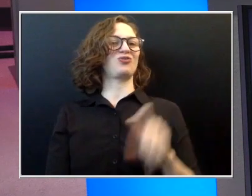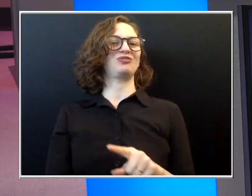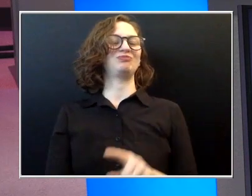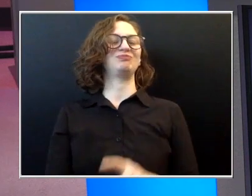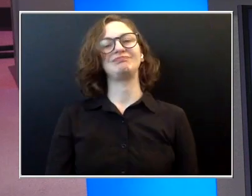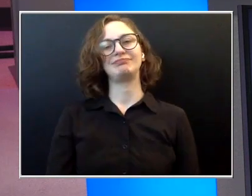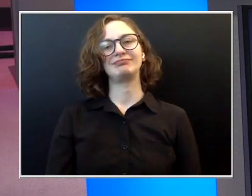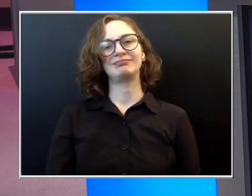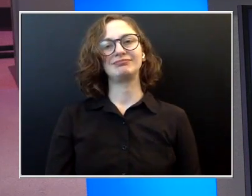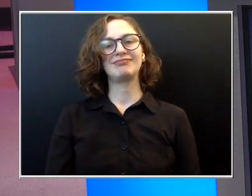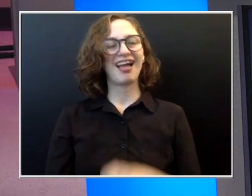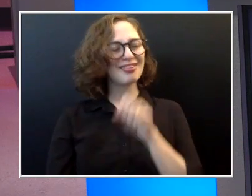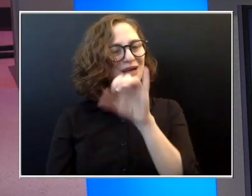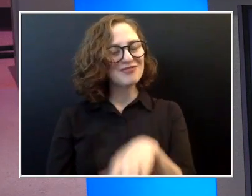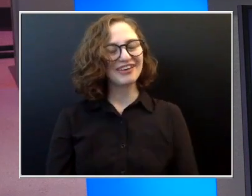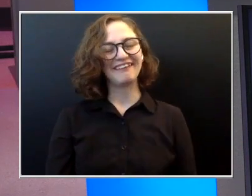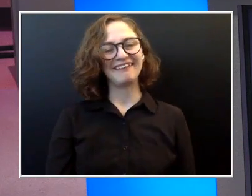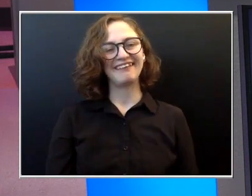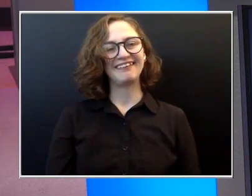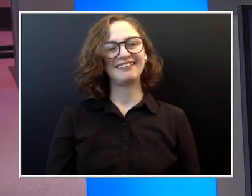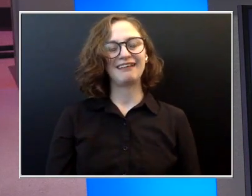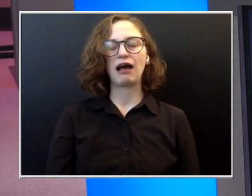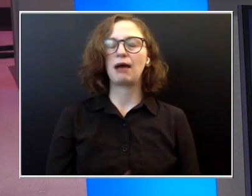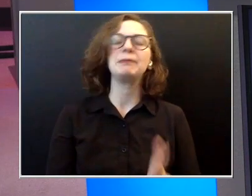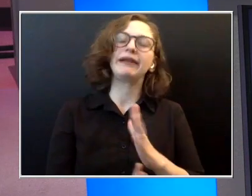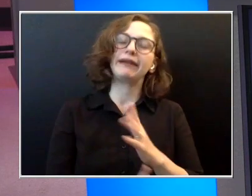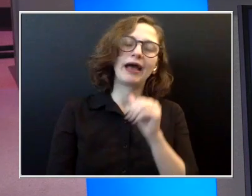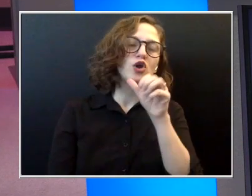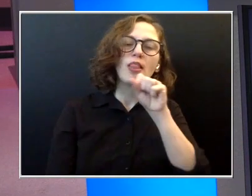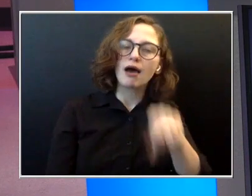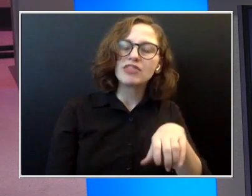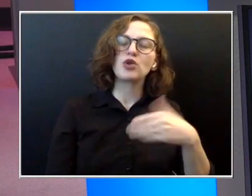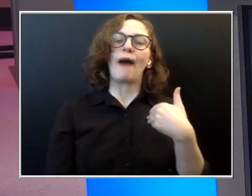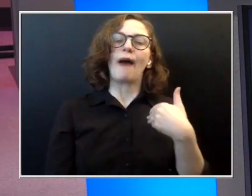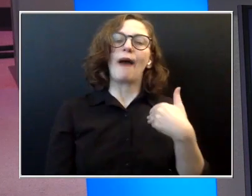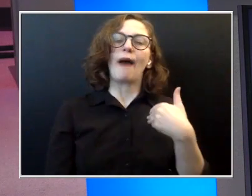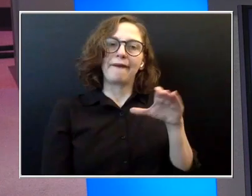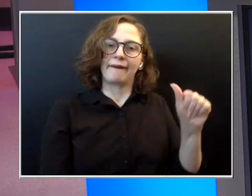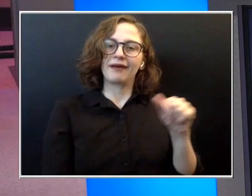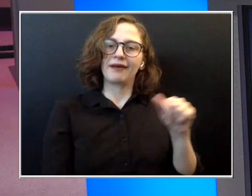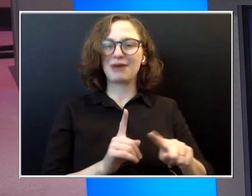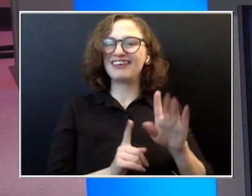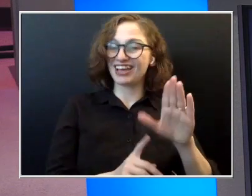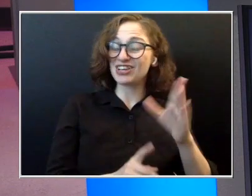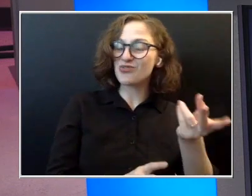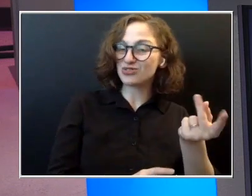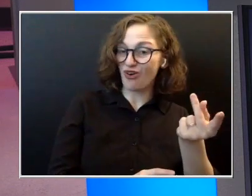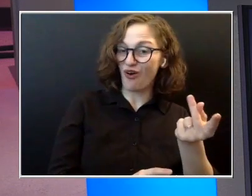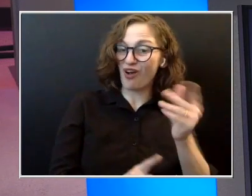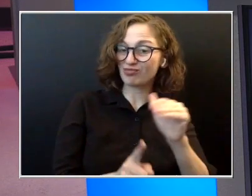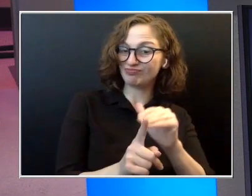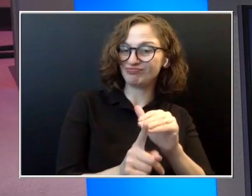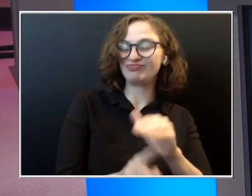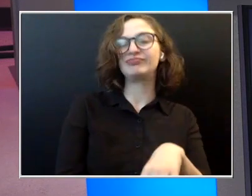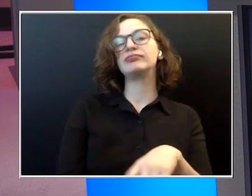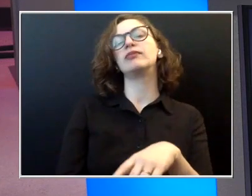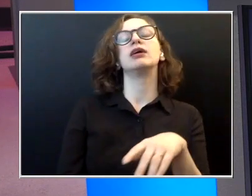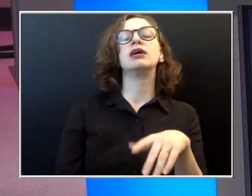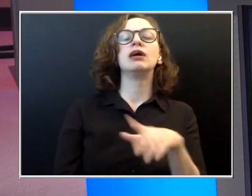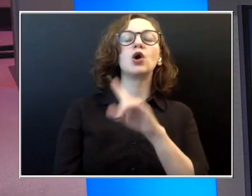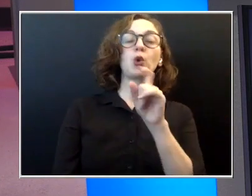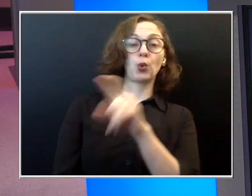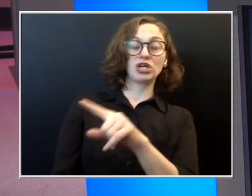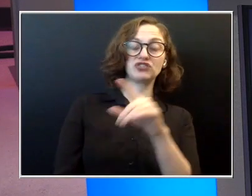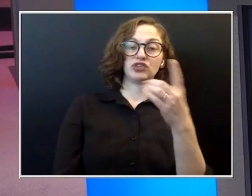to you, but I love that your golden retriever alerted you. Lauren has a question for Dr. Shah. Lauren wants to know, how sick do you